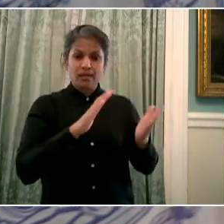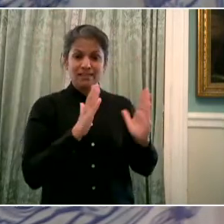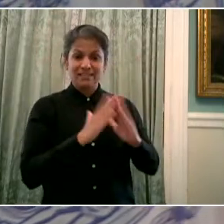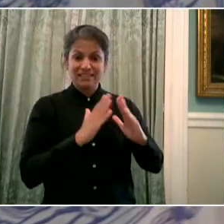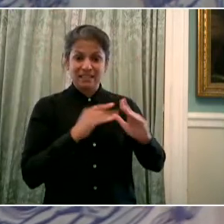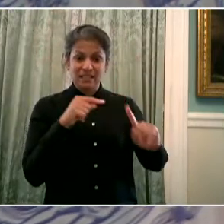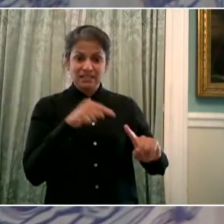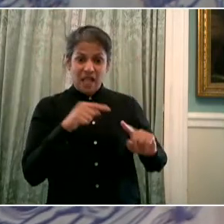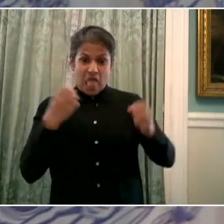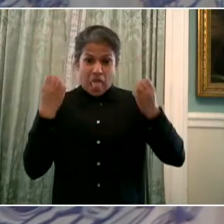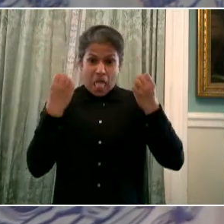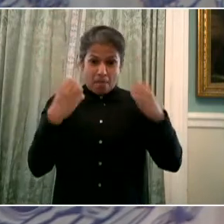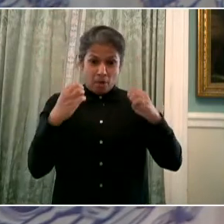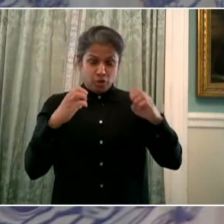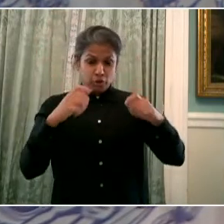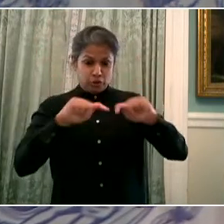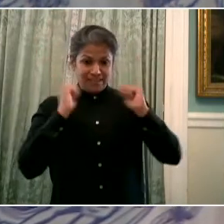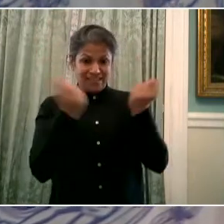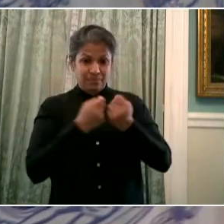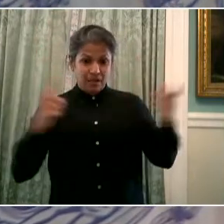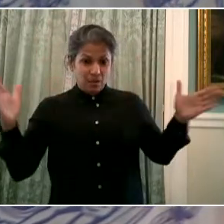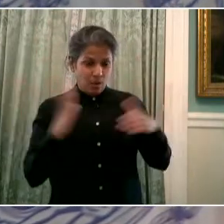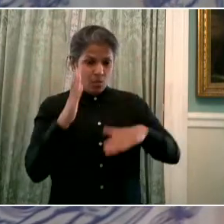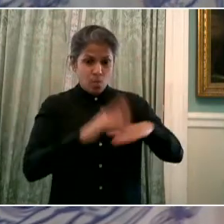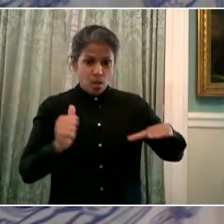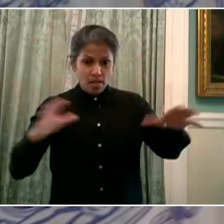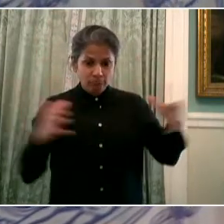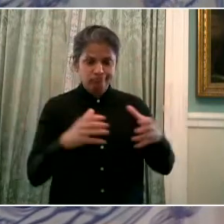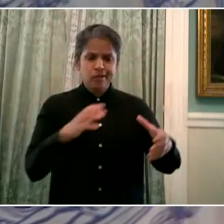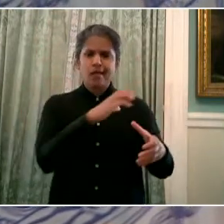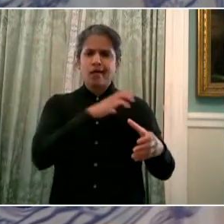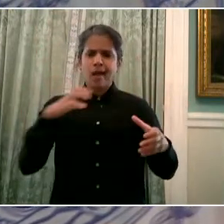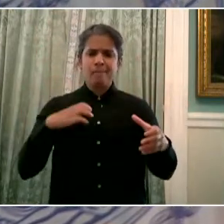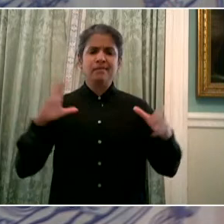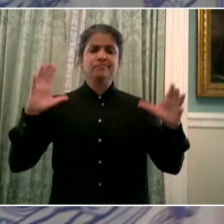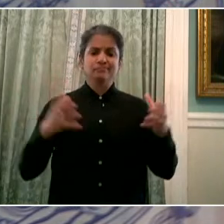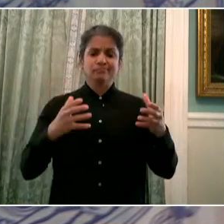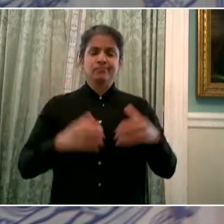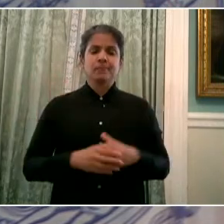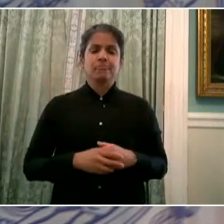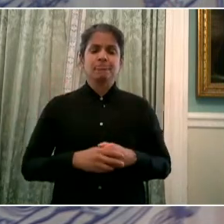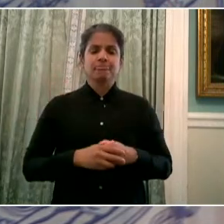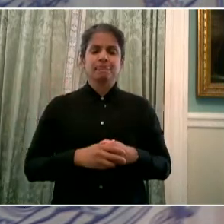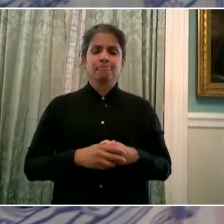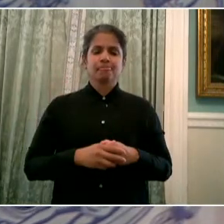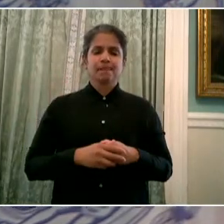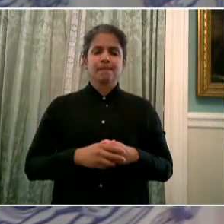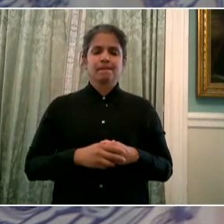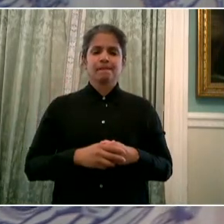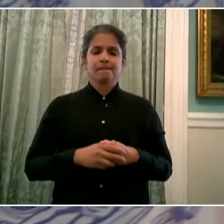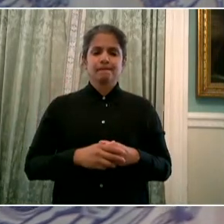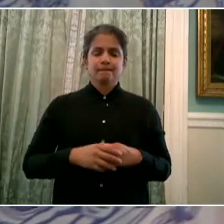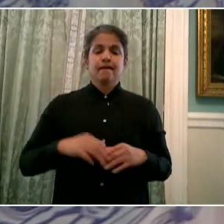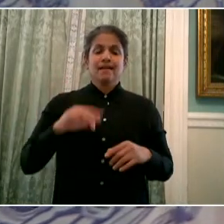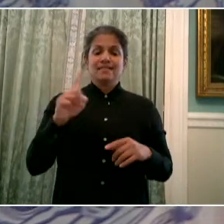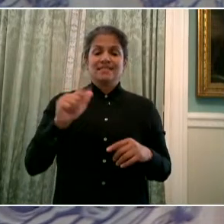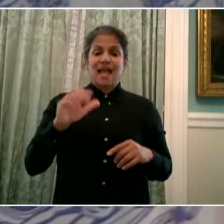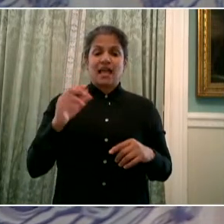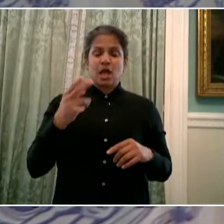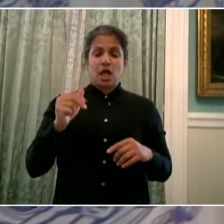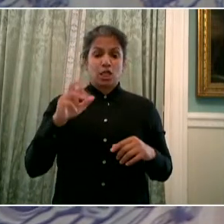NYSEM, Commissioner Zachary Iscol, the Department of Health and Mental Hygiene Commissioner, Dr.